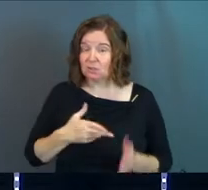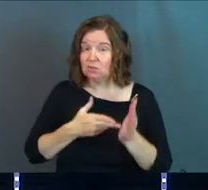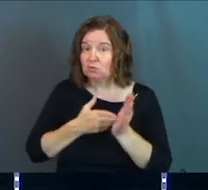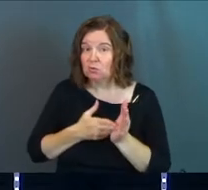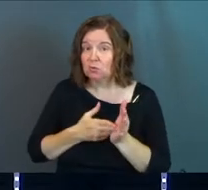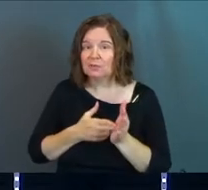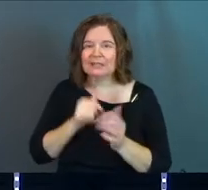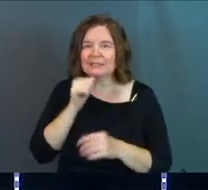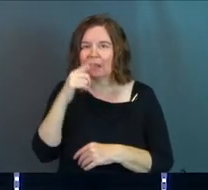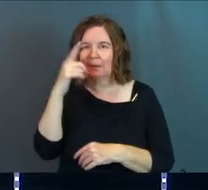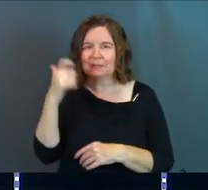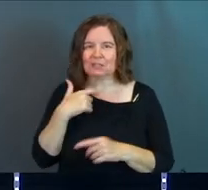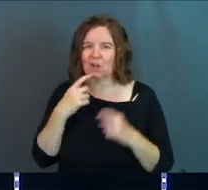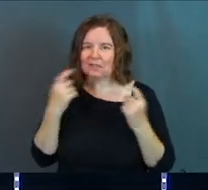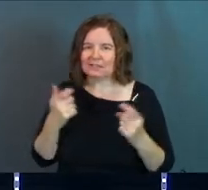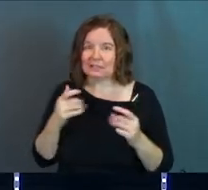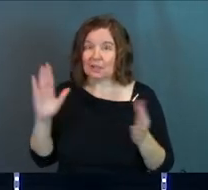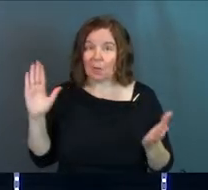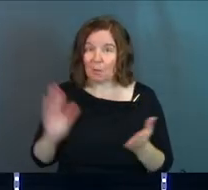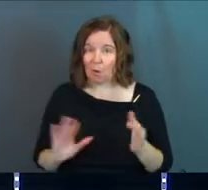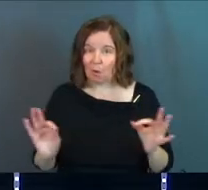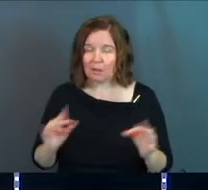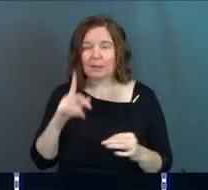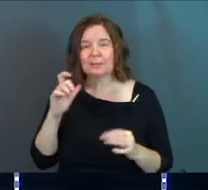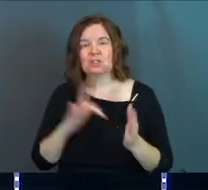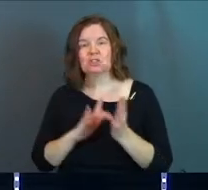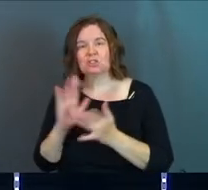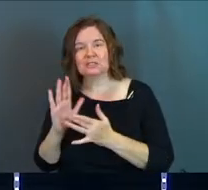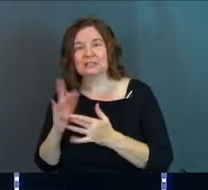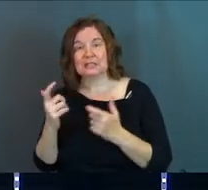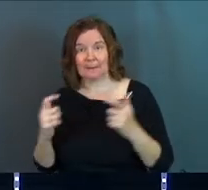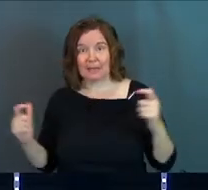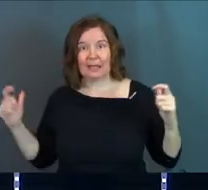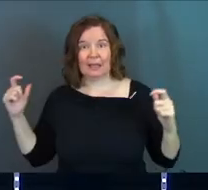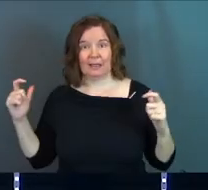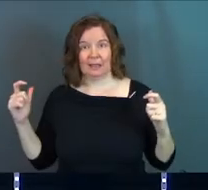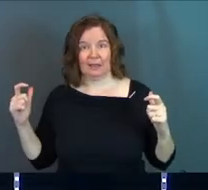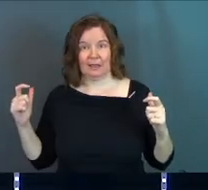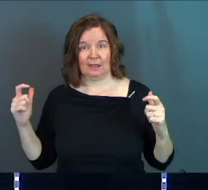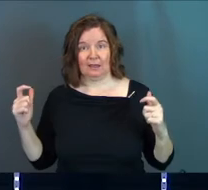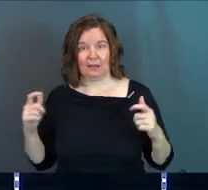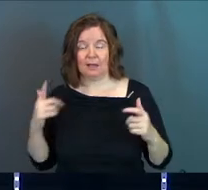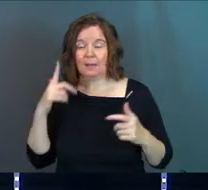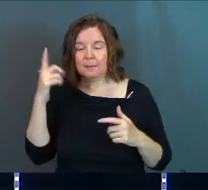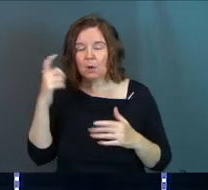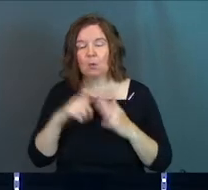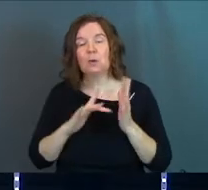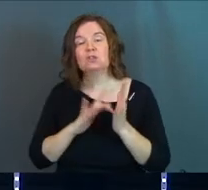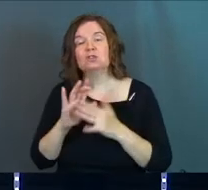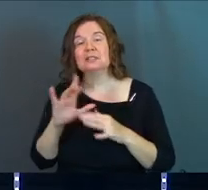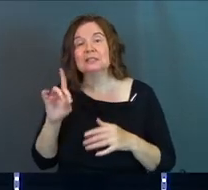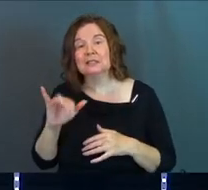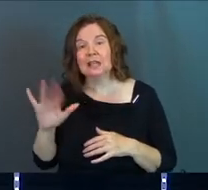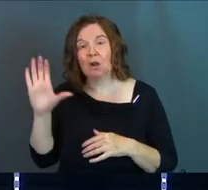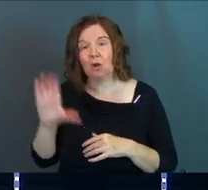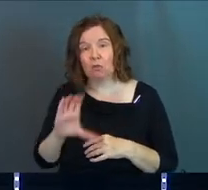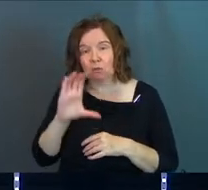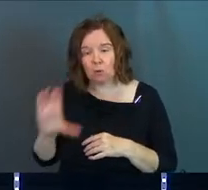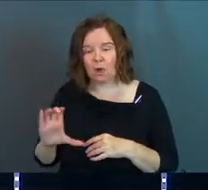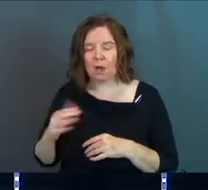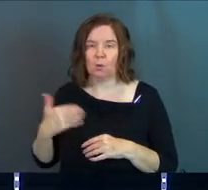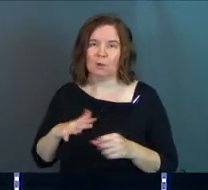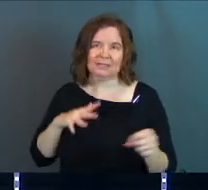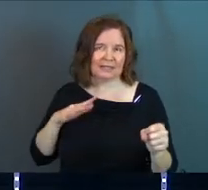true is not because our sins are small. It's because Jesus is big. Amen. It's because what Jesus did on the cross